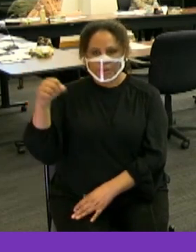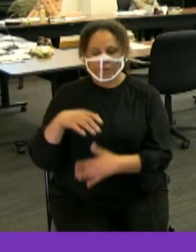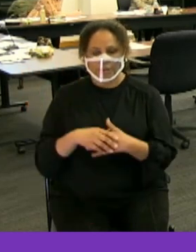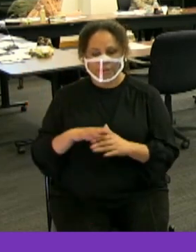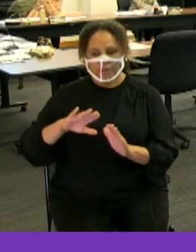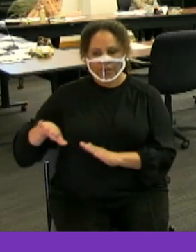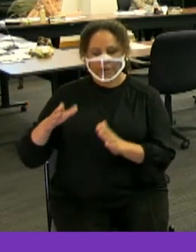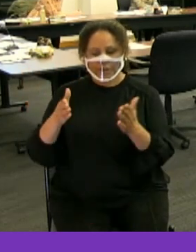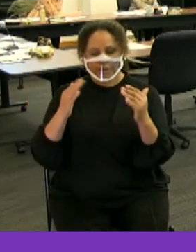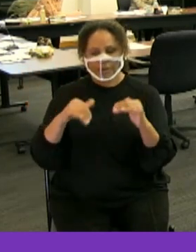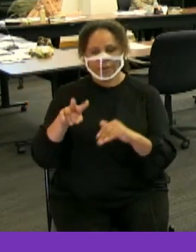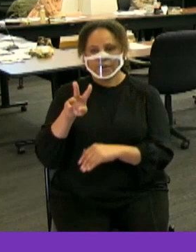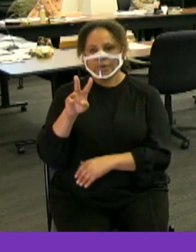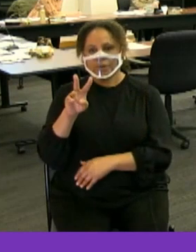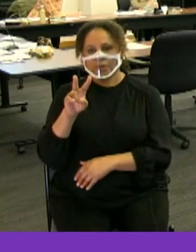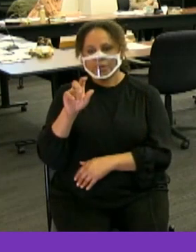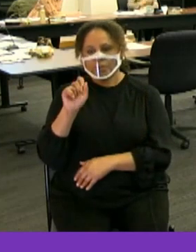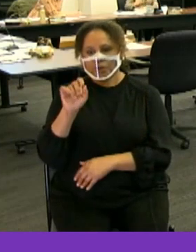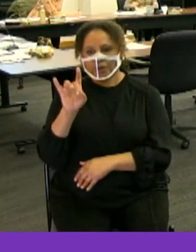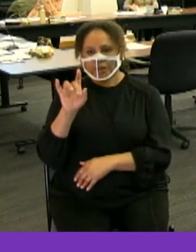Now we're at 2.8.3.